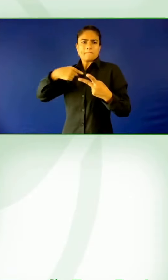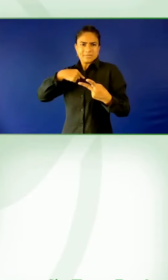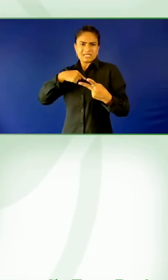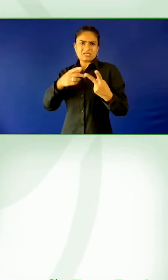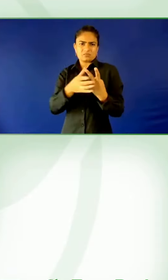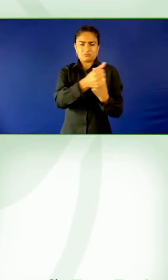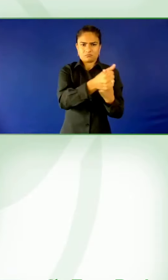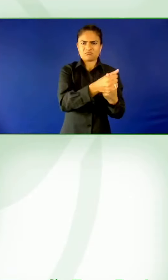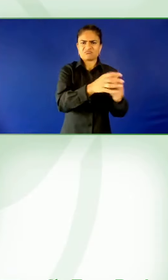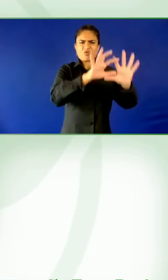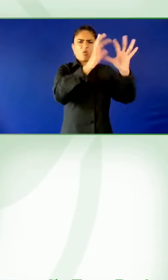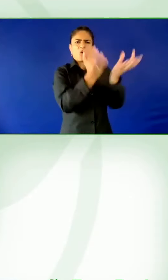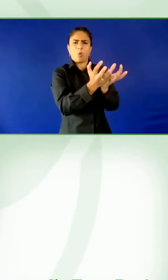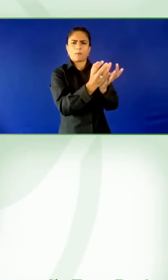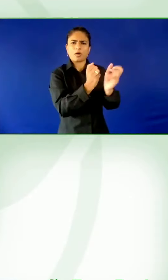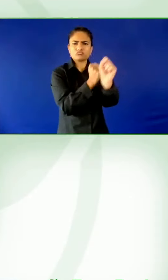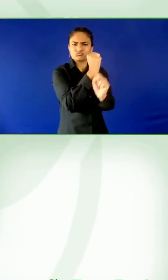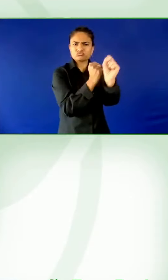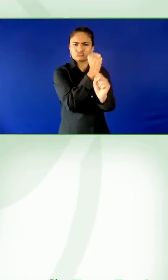started this because